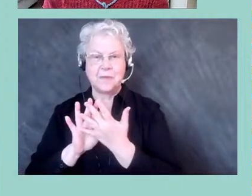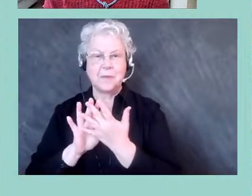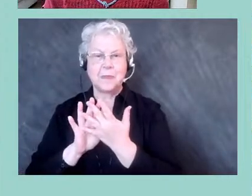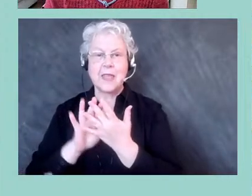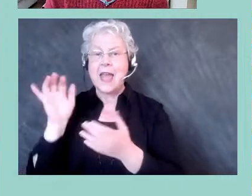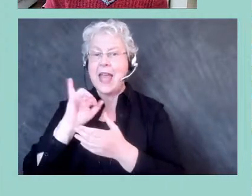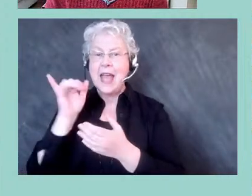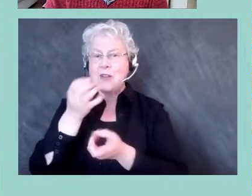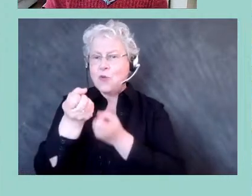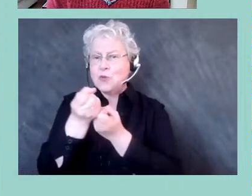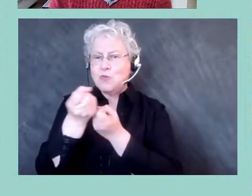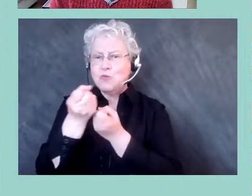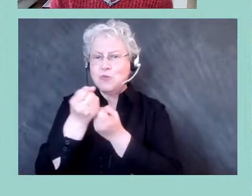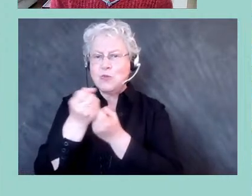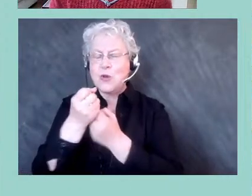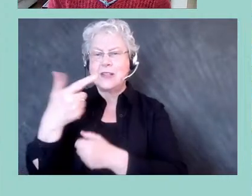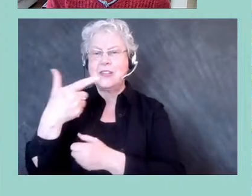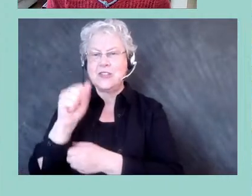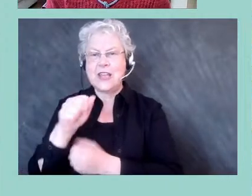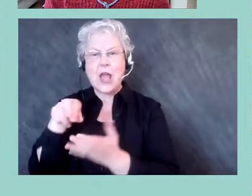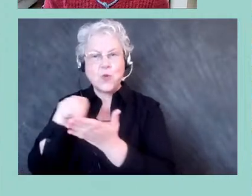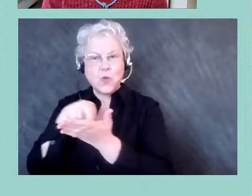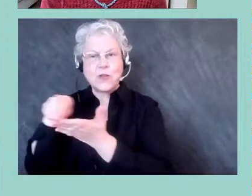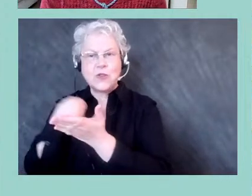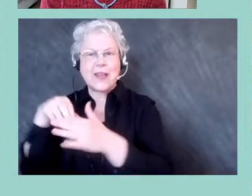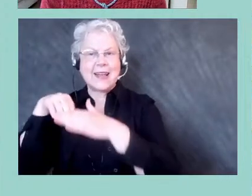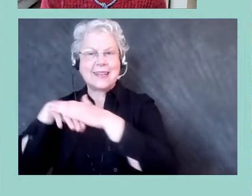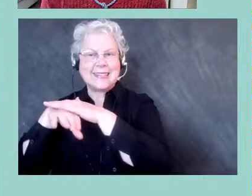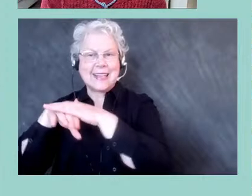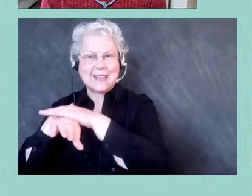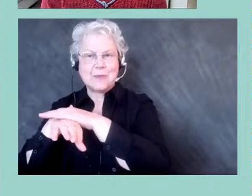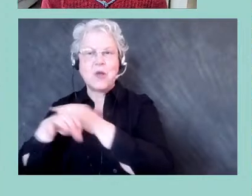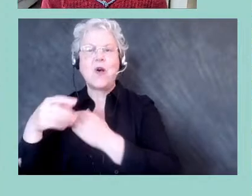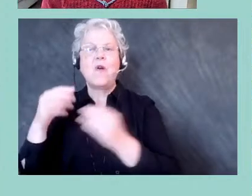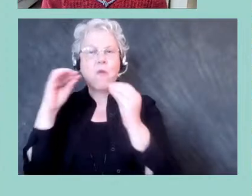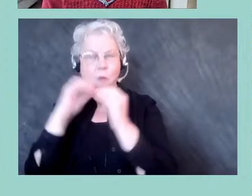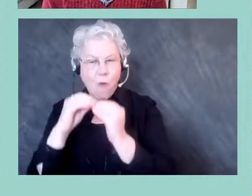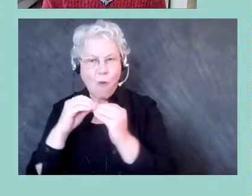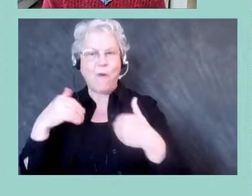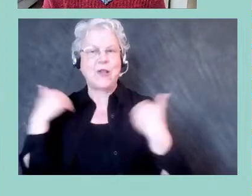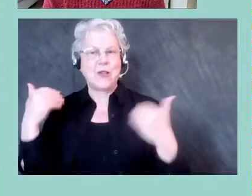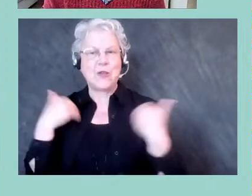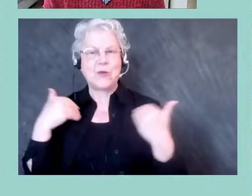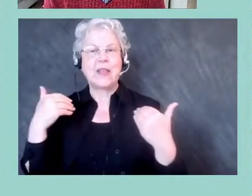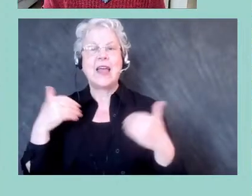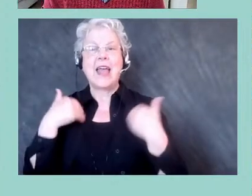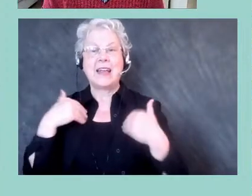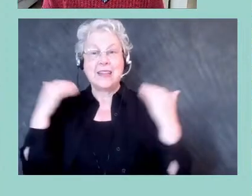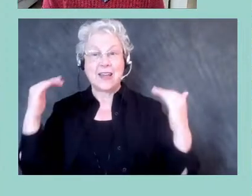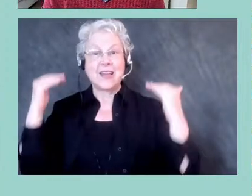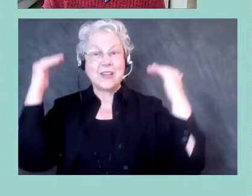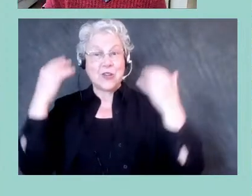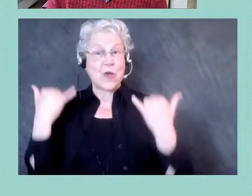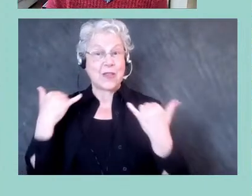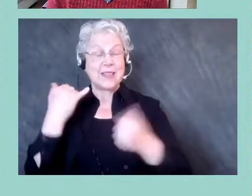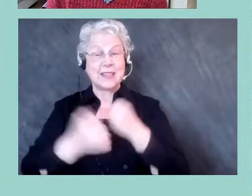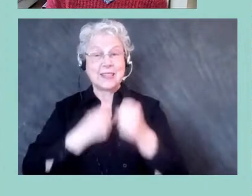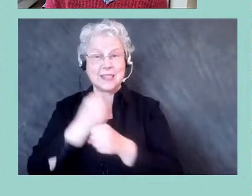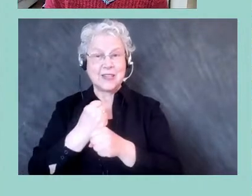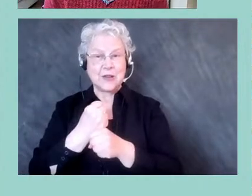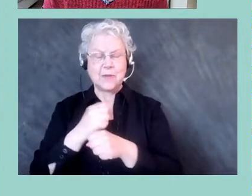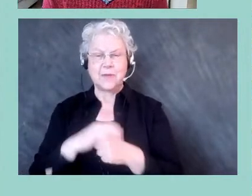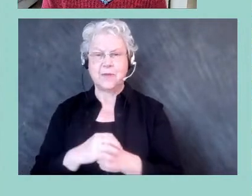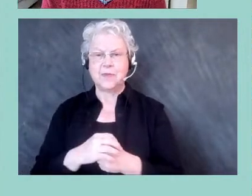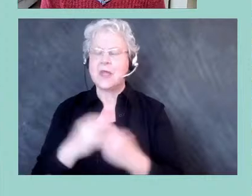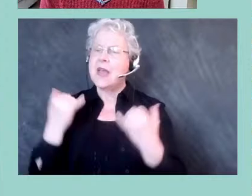registration accessible to more youth and young adults this year. The offering today for today's service